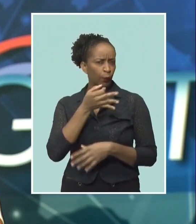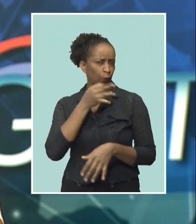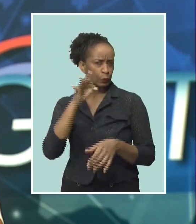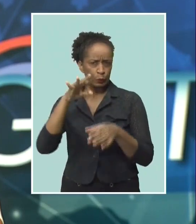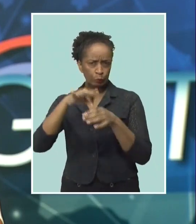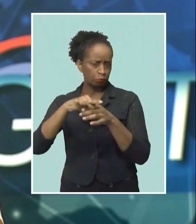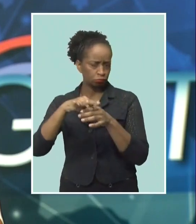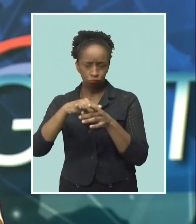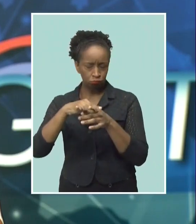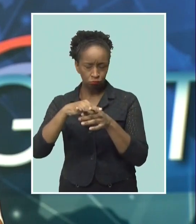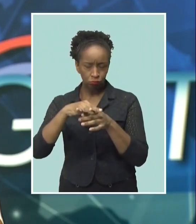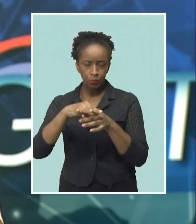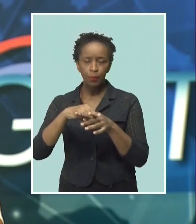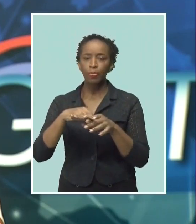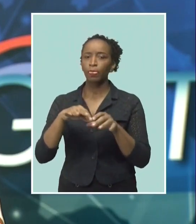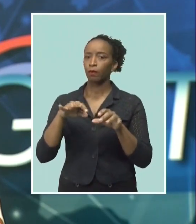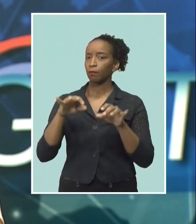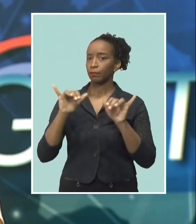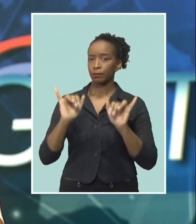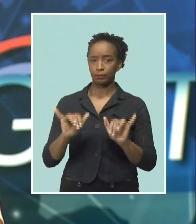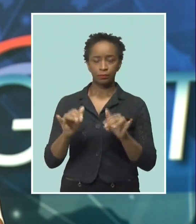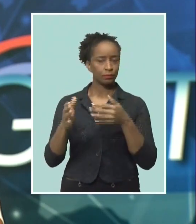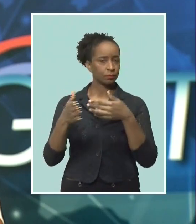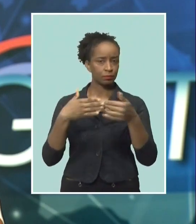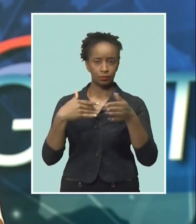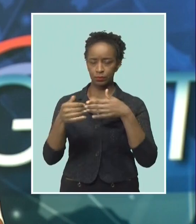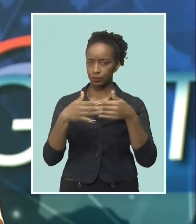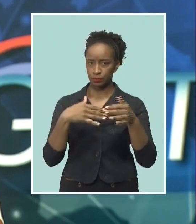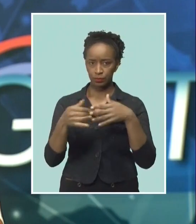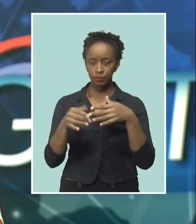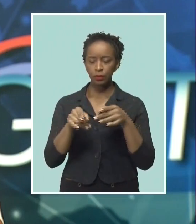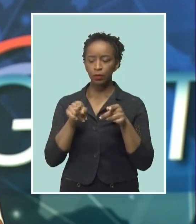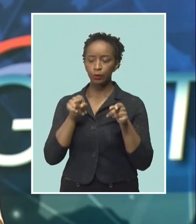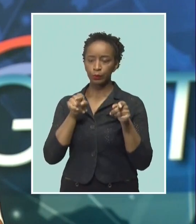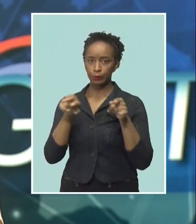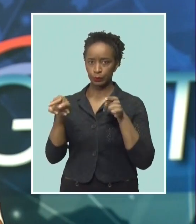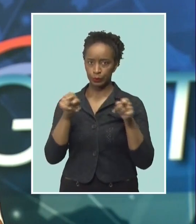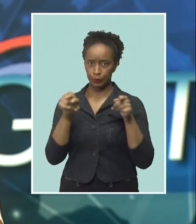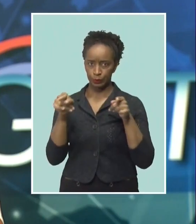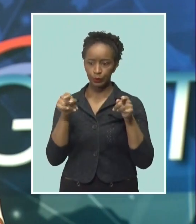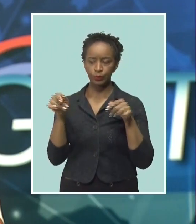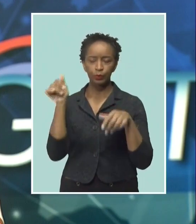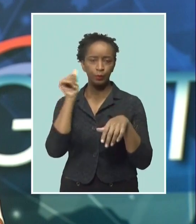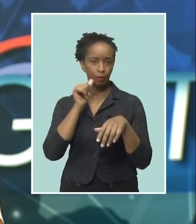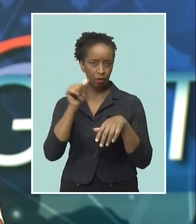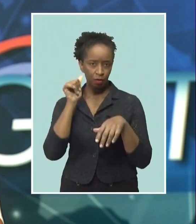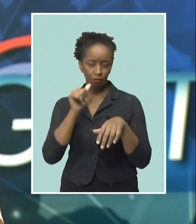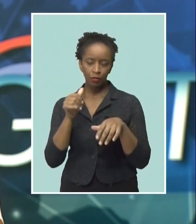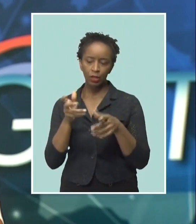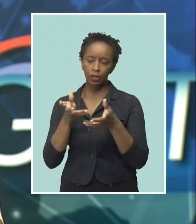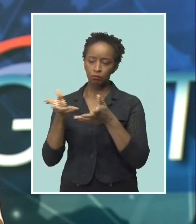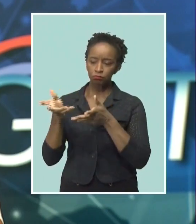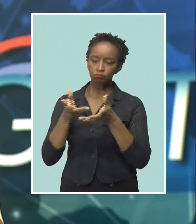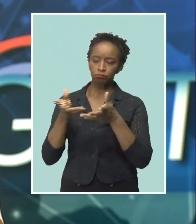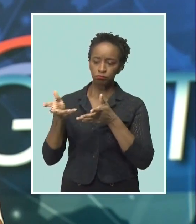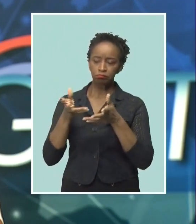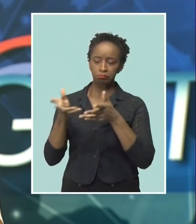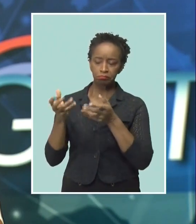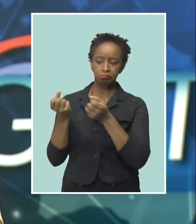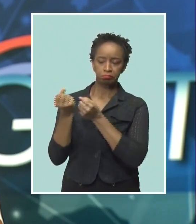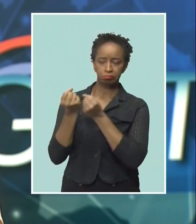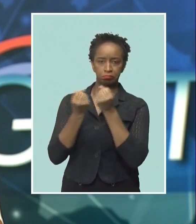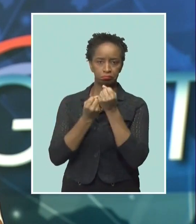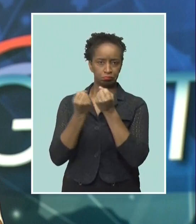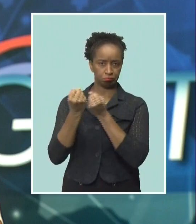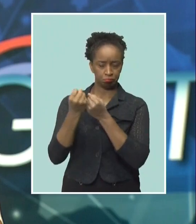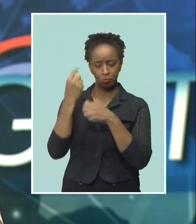says both he and Mr. Hinkson collaborate daily on the way forward for the constituency. He says he intends to build on the legacy